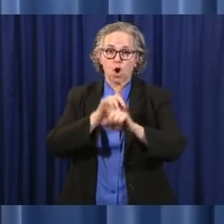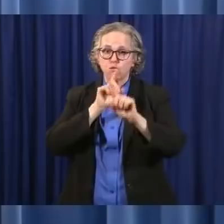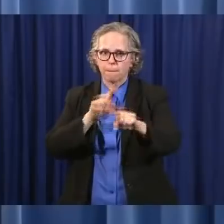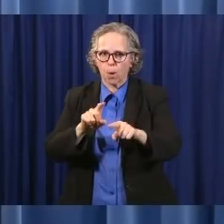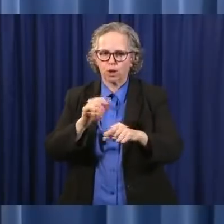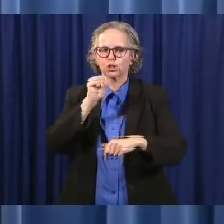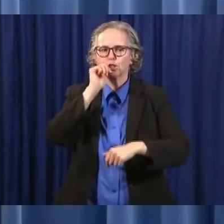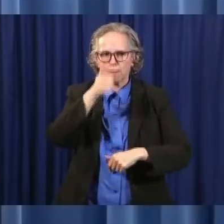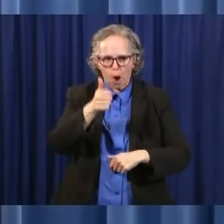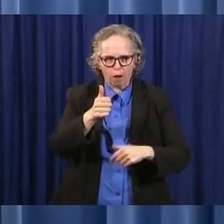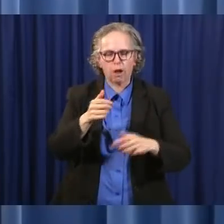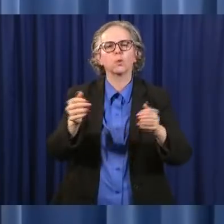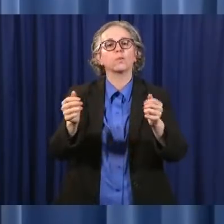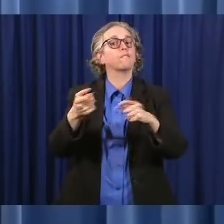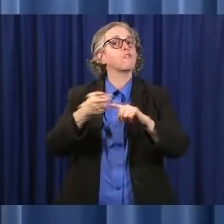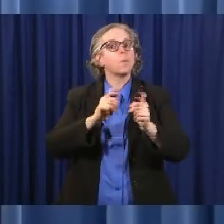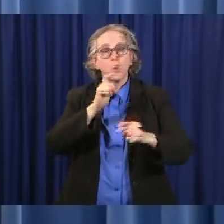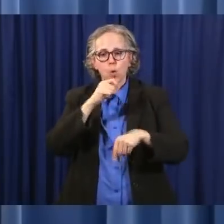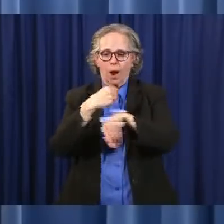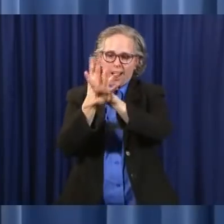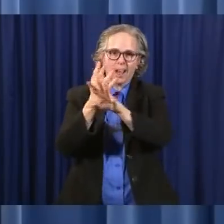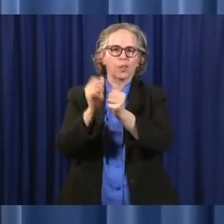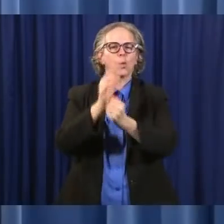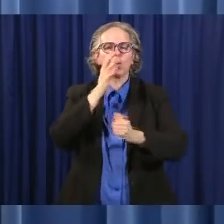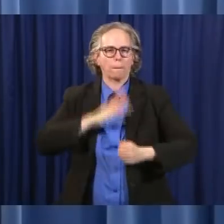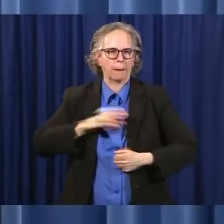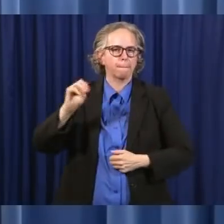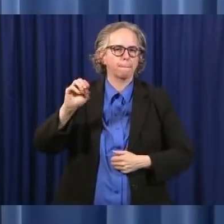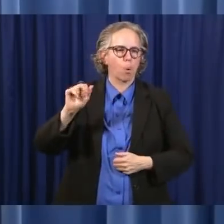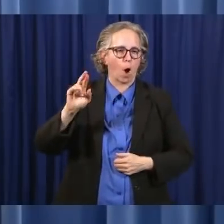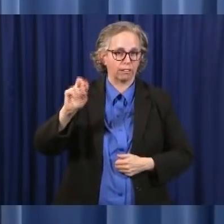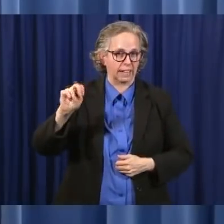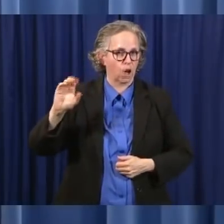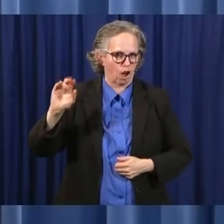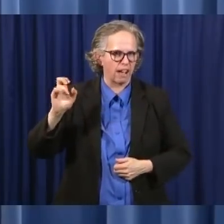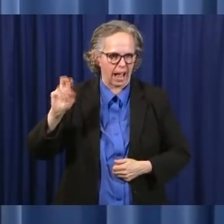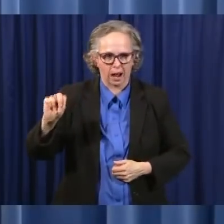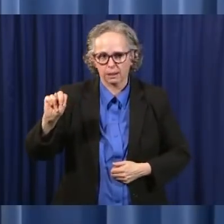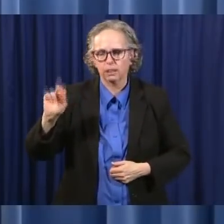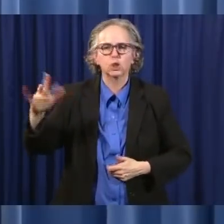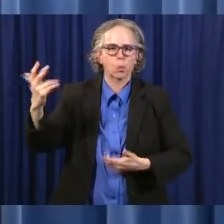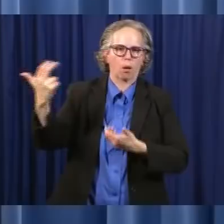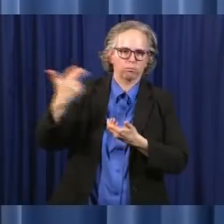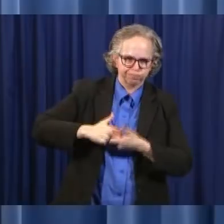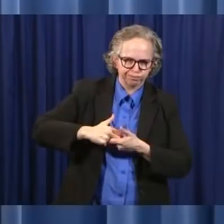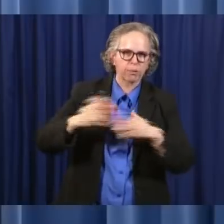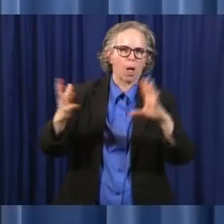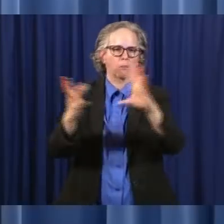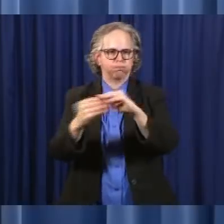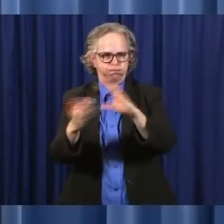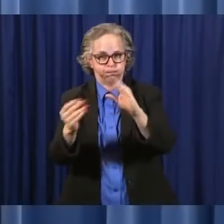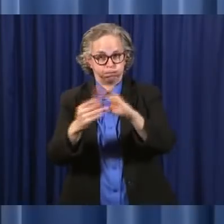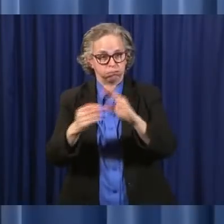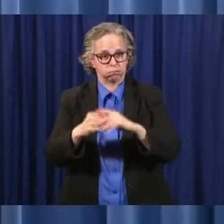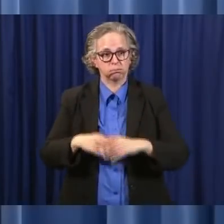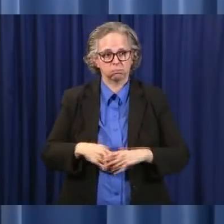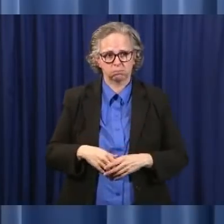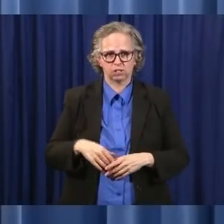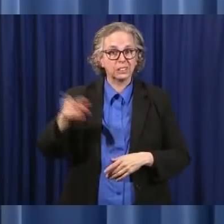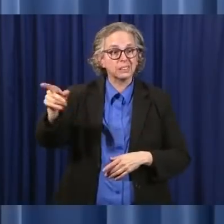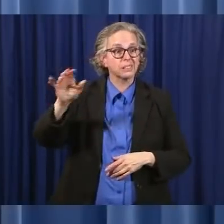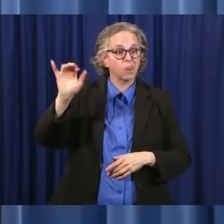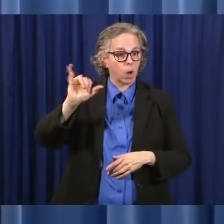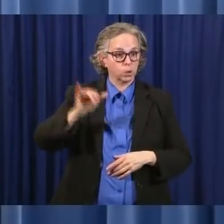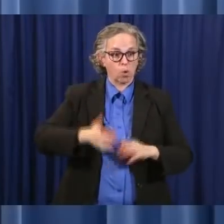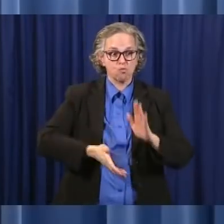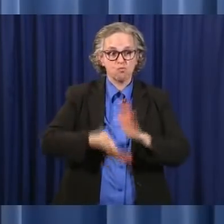tomorrow when she comes in, because in addition to her duties in running Medicaid, we've asked her really to